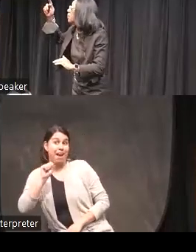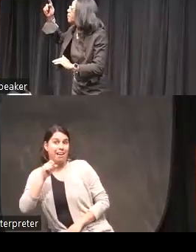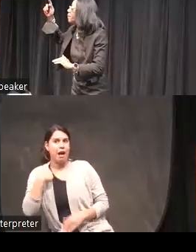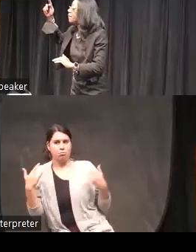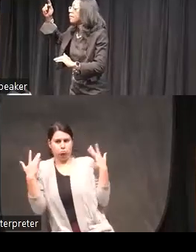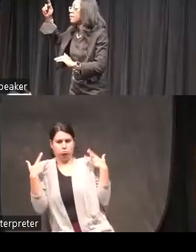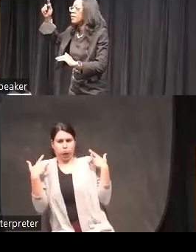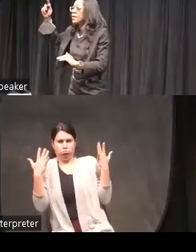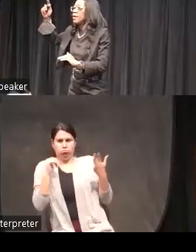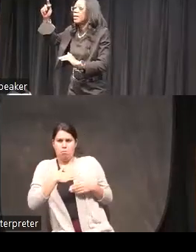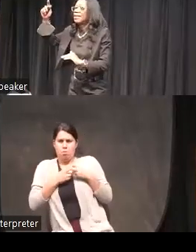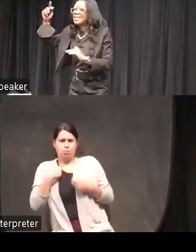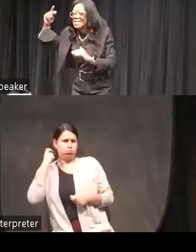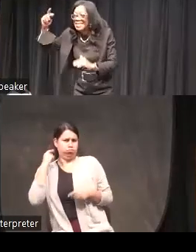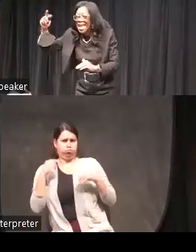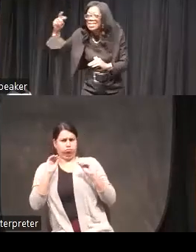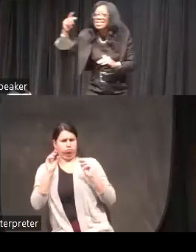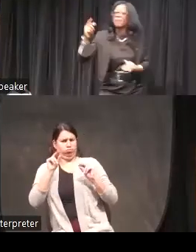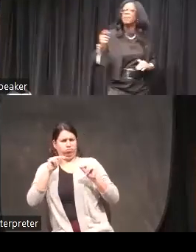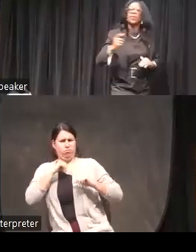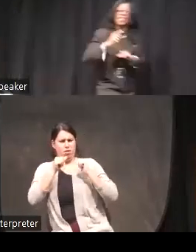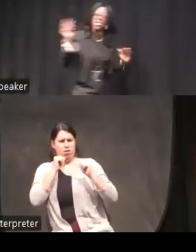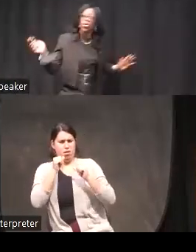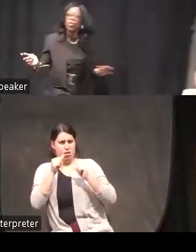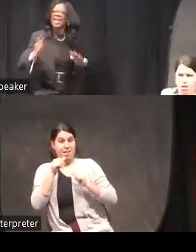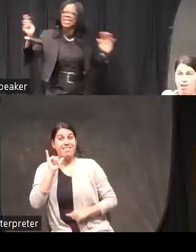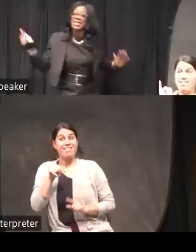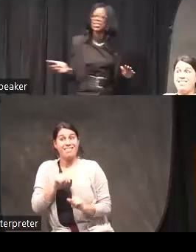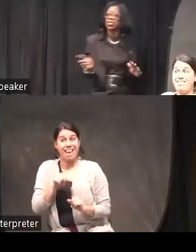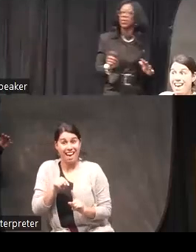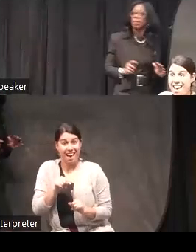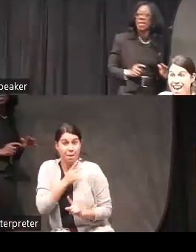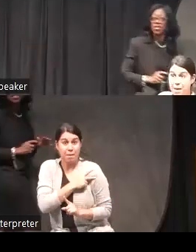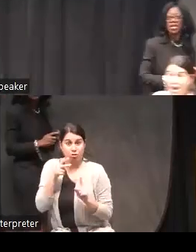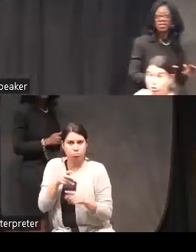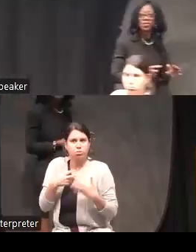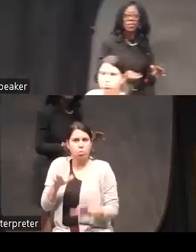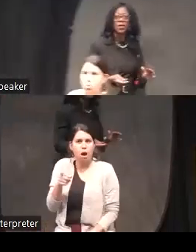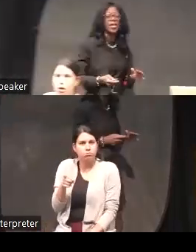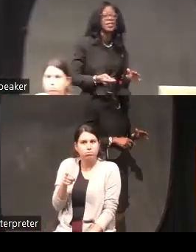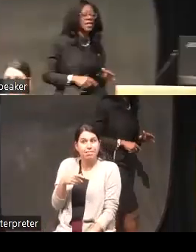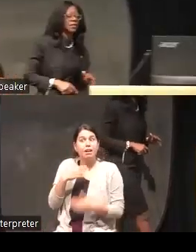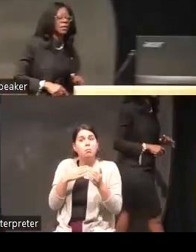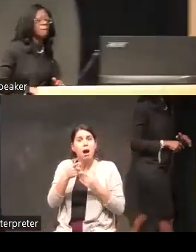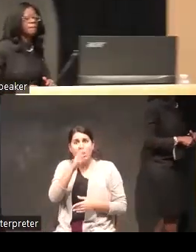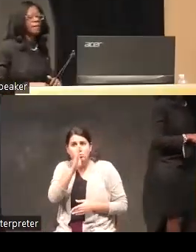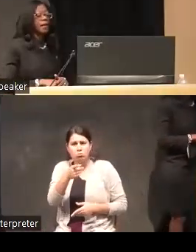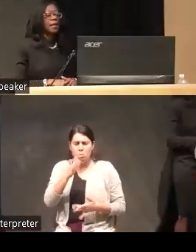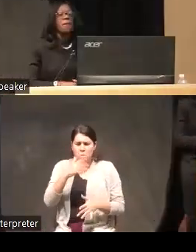problem, right? That's the people they don't want anything to do with, patients tell us, Lewis Penner, Wayne State,